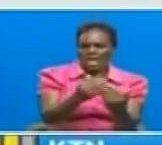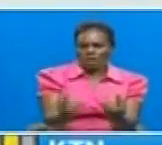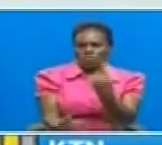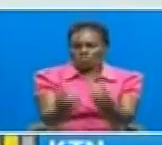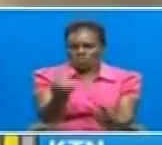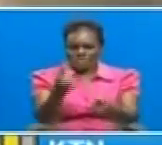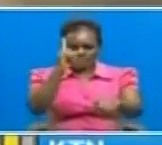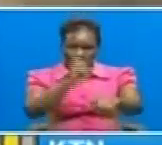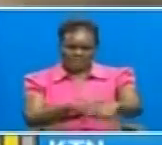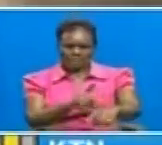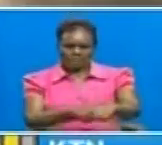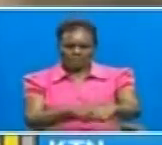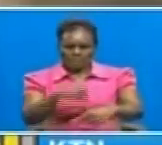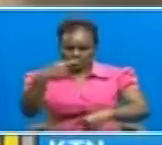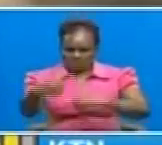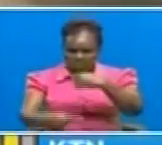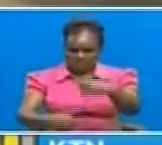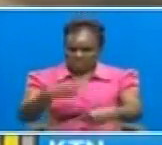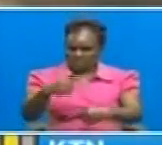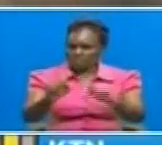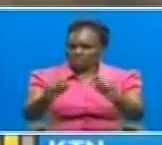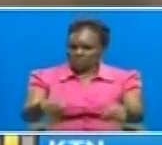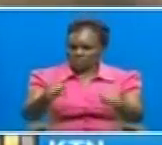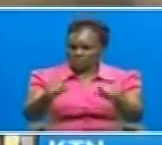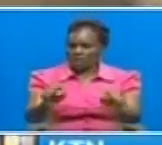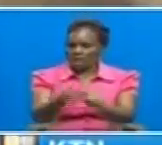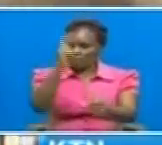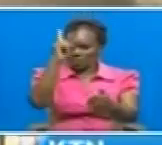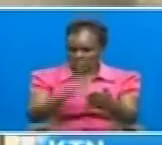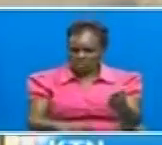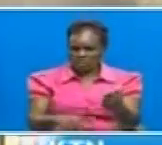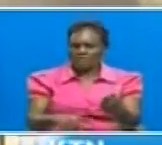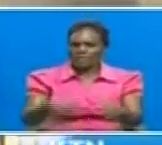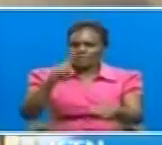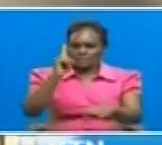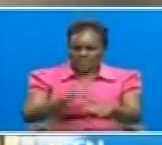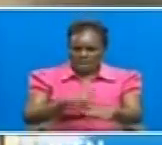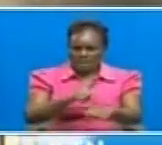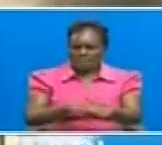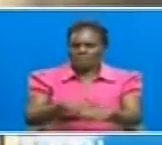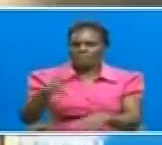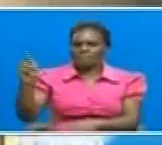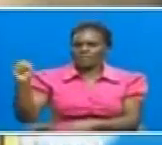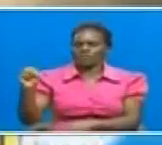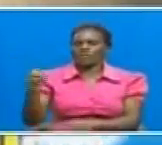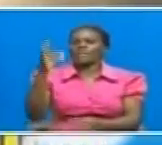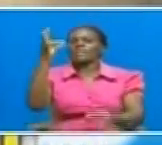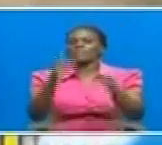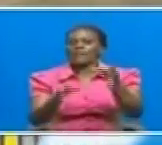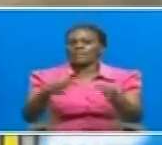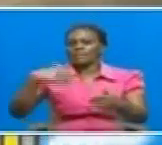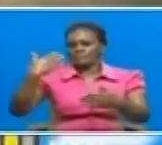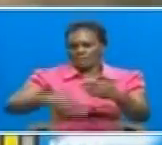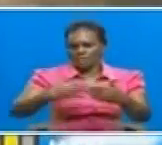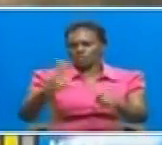period. Processing ethanol can sometimes result in extremely tiny amounts of methanol, depending on the material